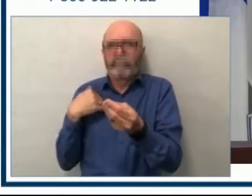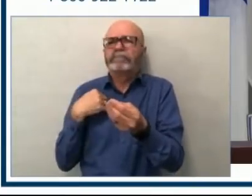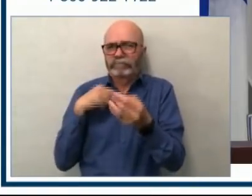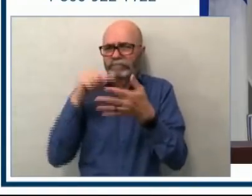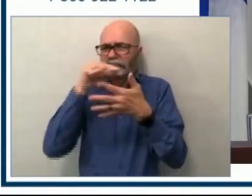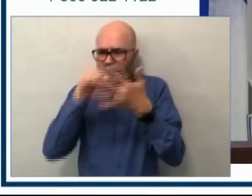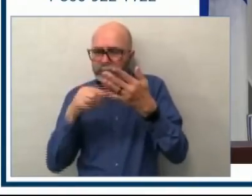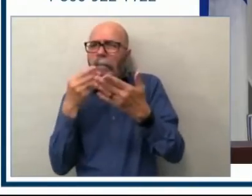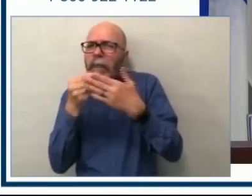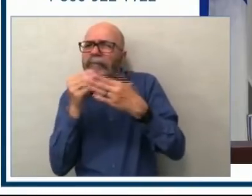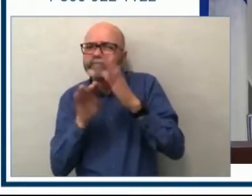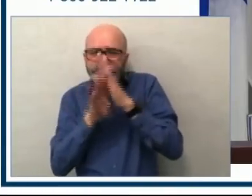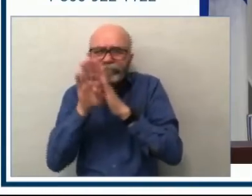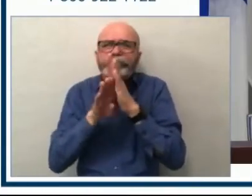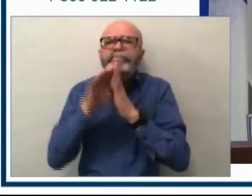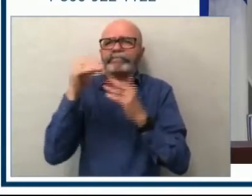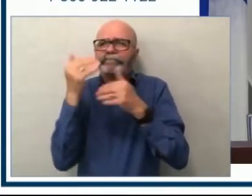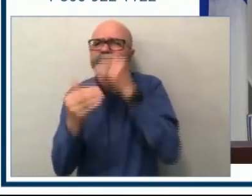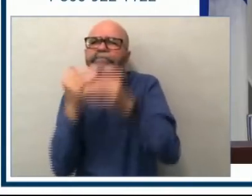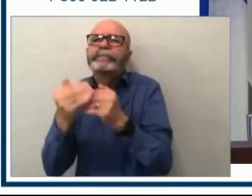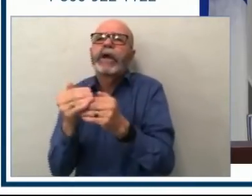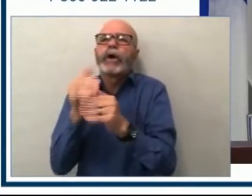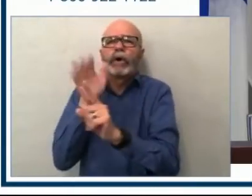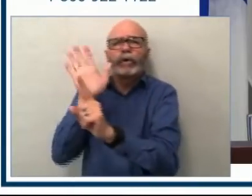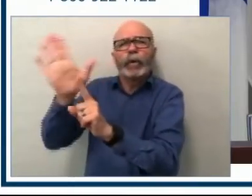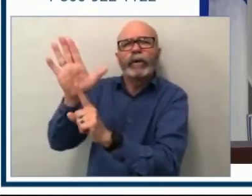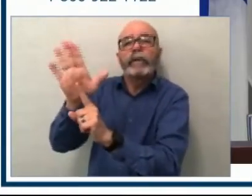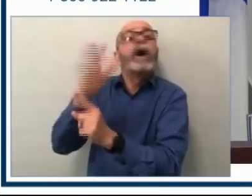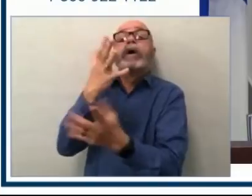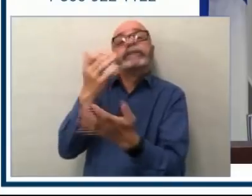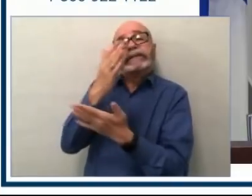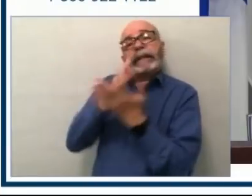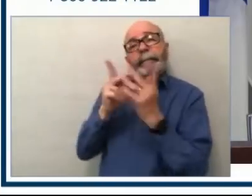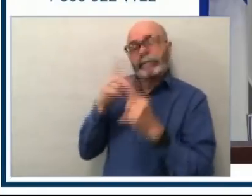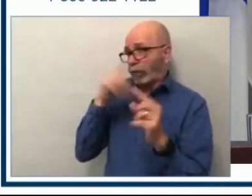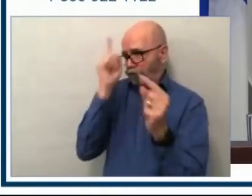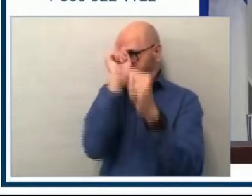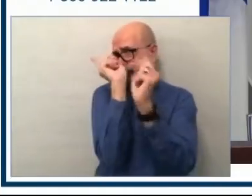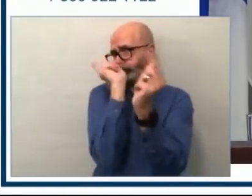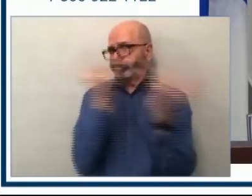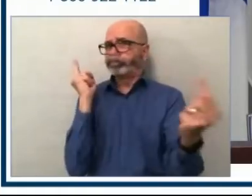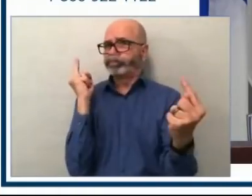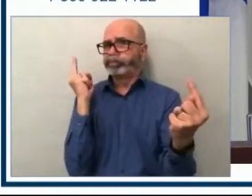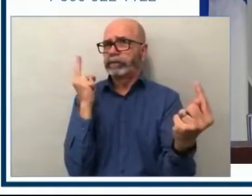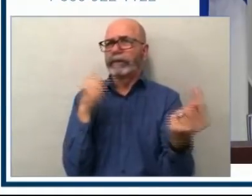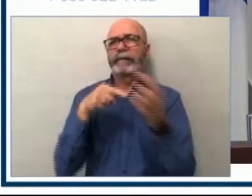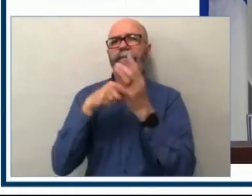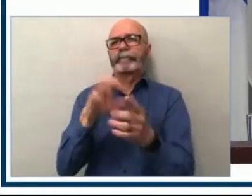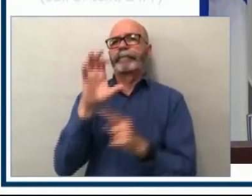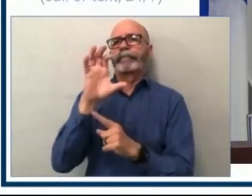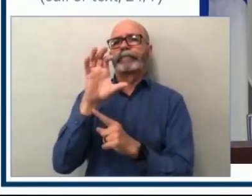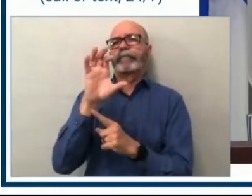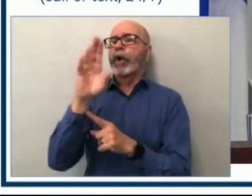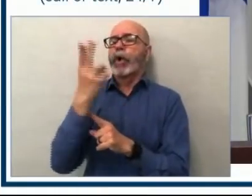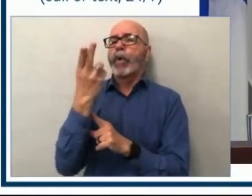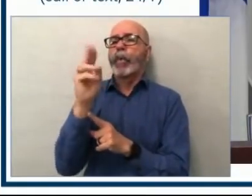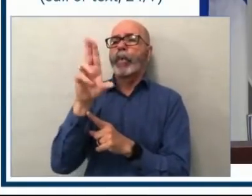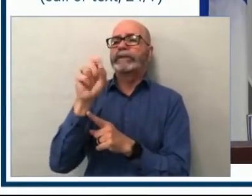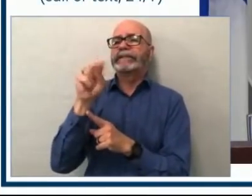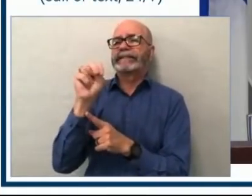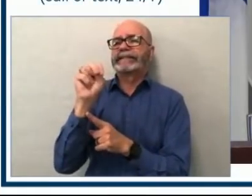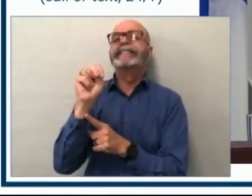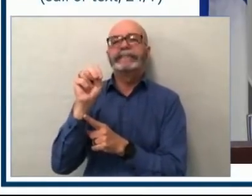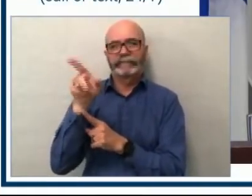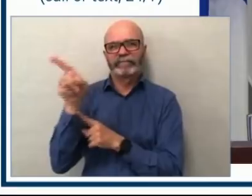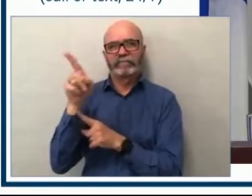Where I disagree vehemently with Mr. Houston and apparently you is that you should not be able to dig in and put a company at a disadvantage. And I believe